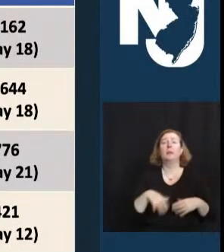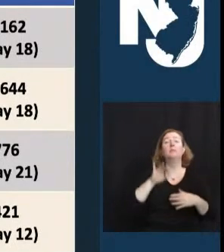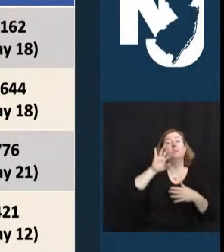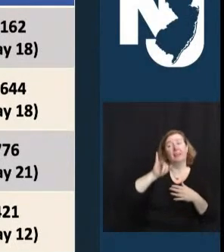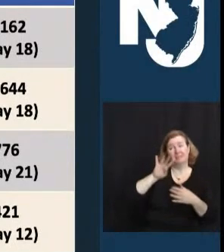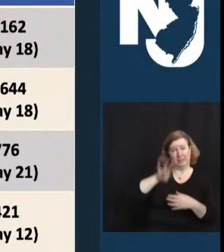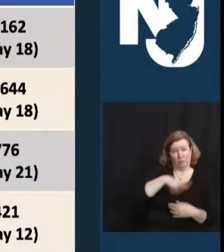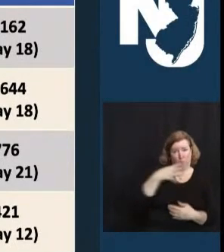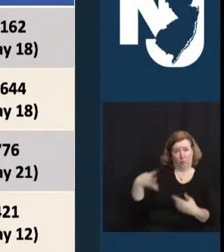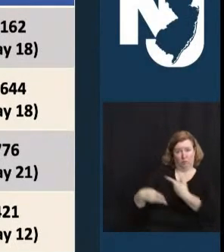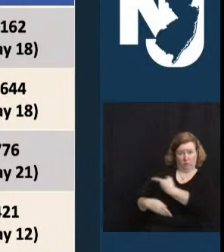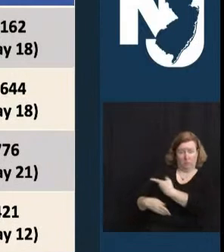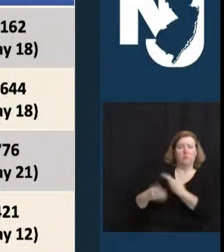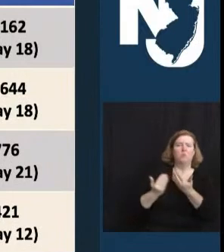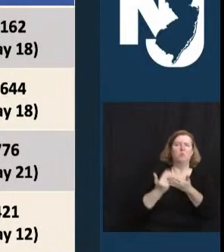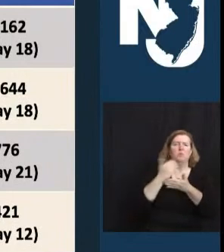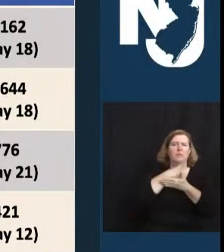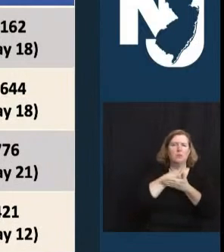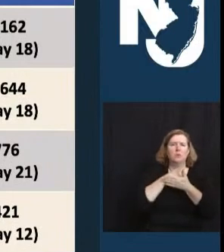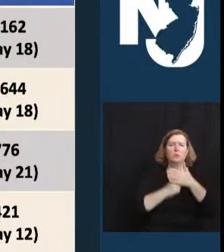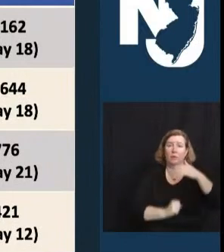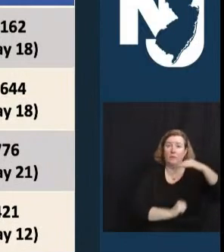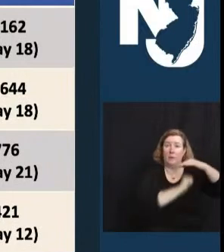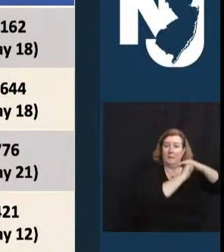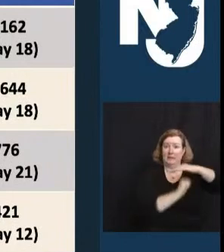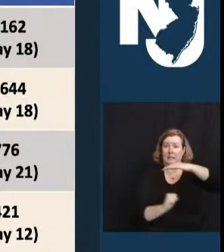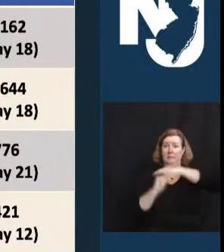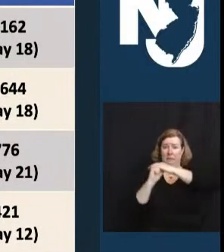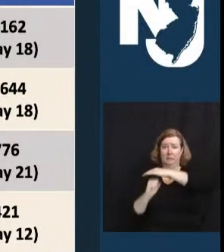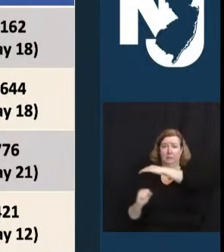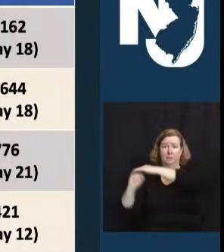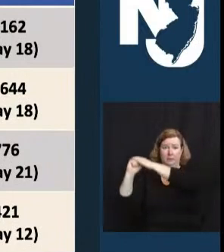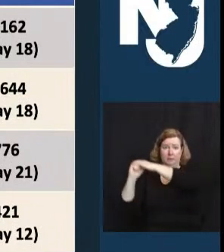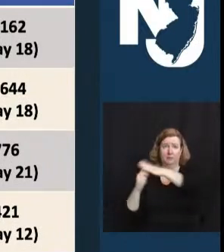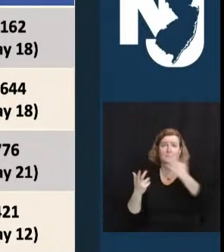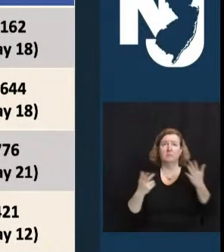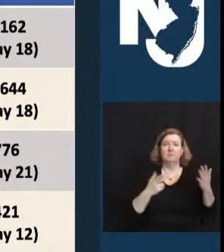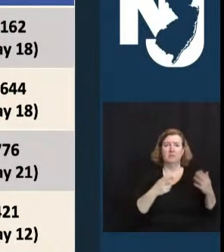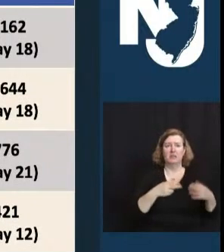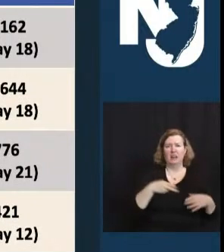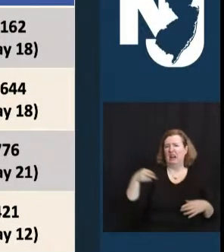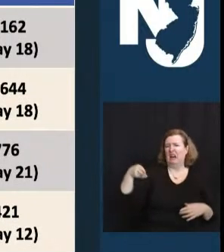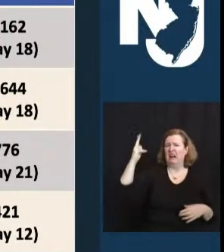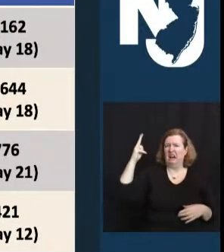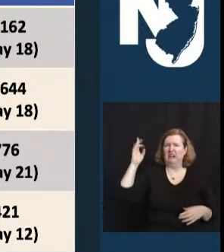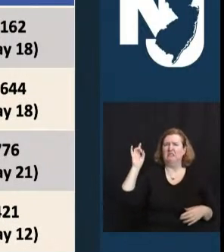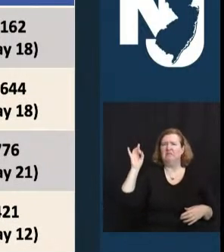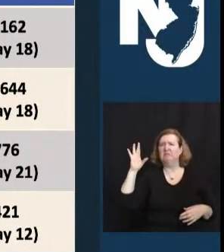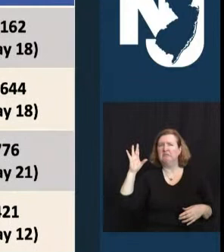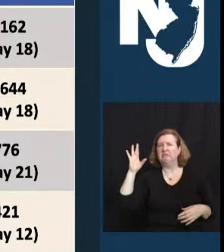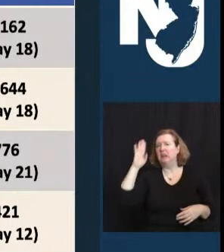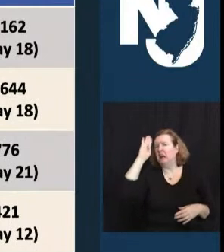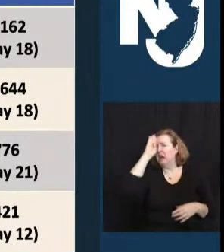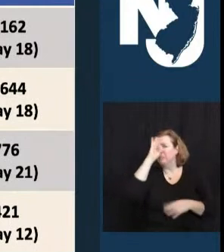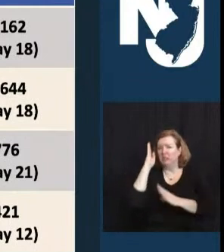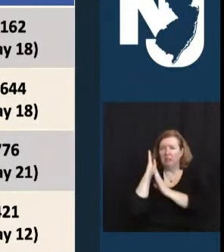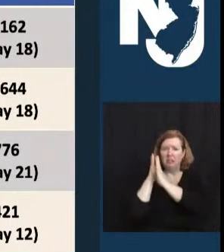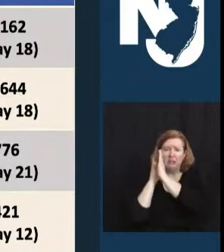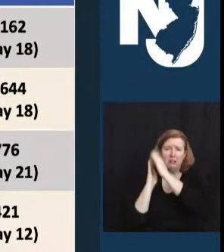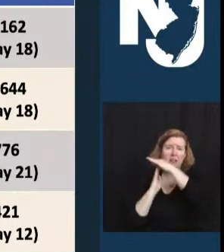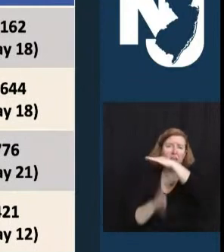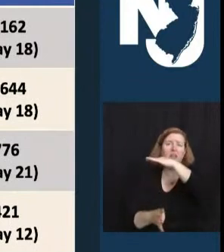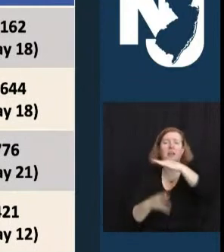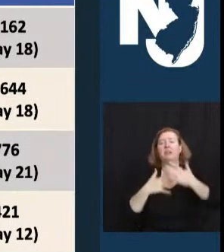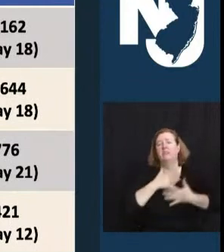the high points in terms of the numbers in each of these scenarios, the numbers of cases, hospitalizations, ICU events, but it